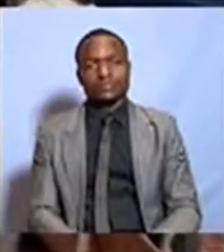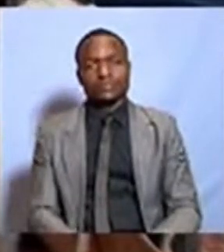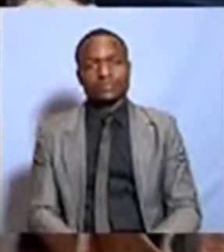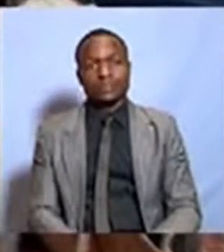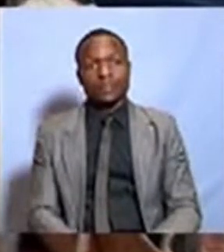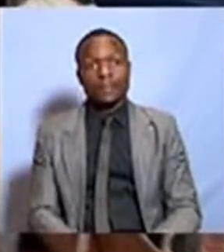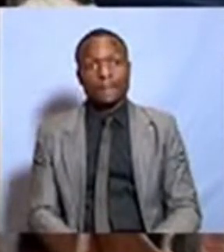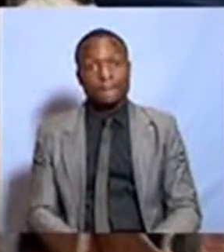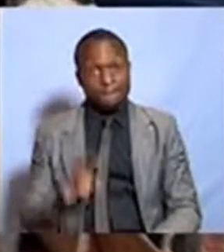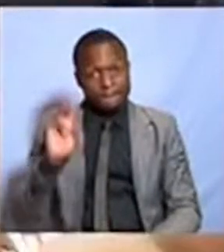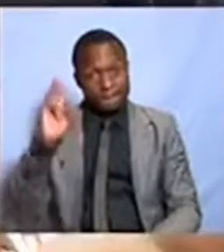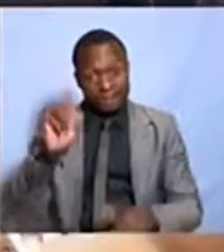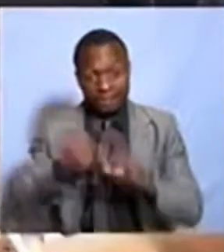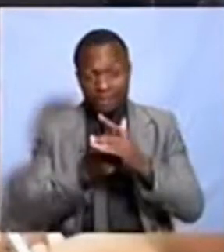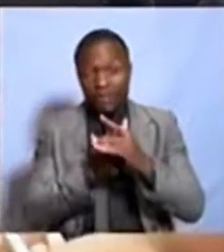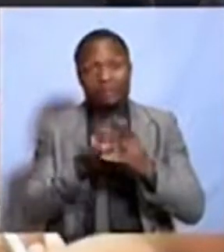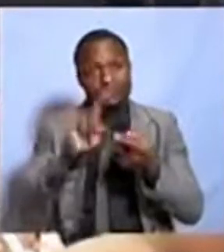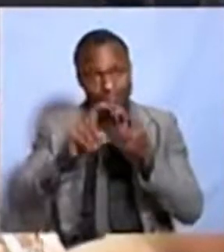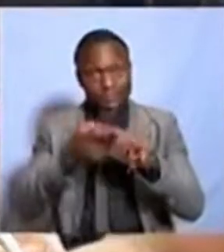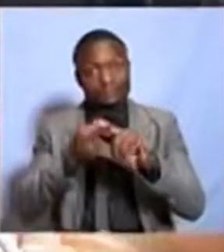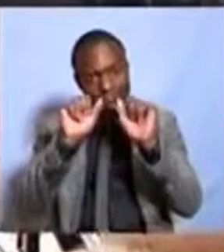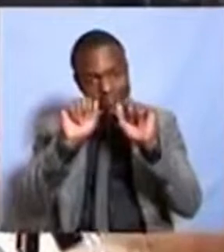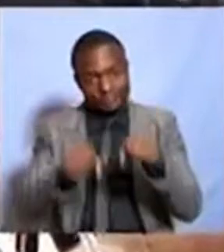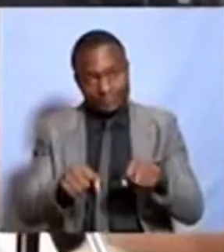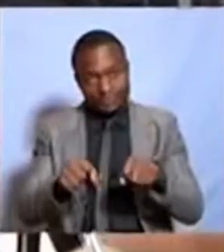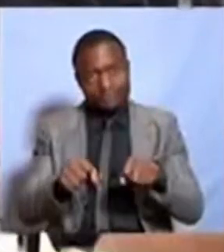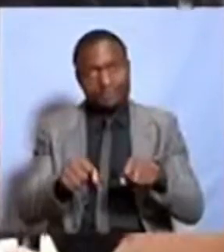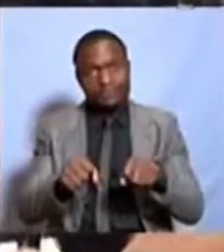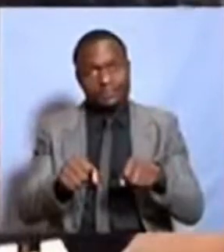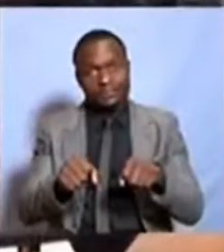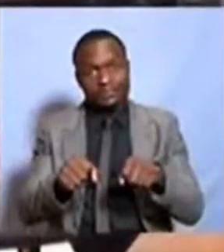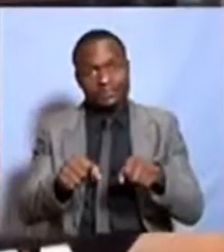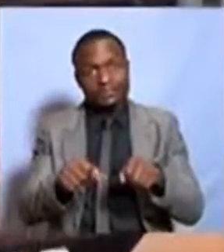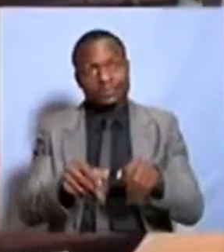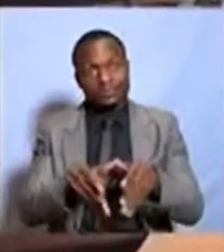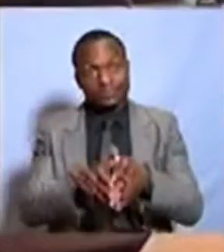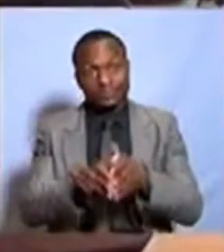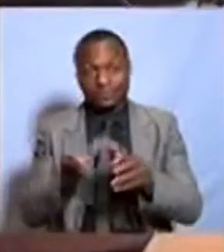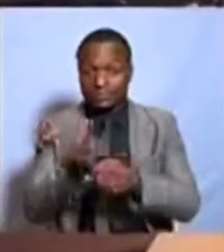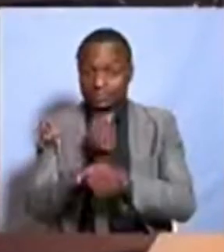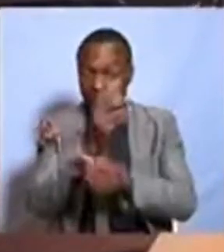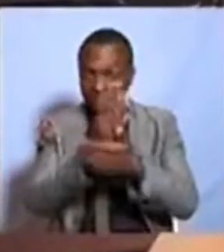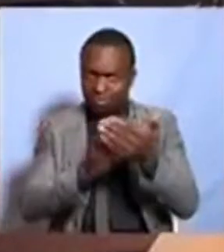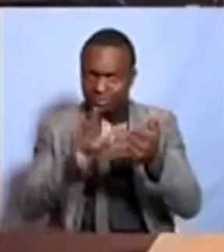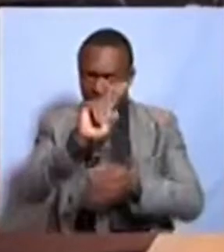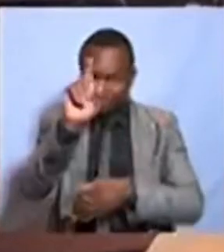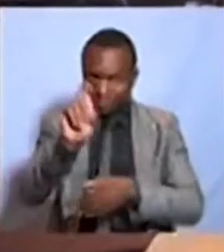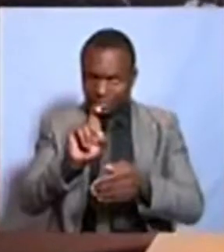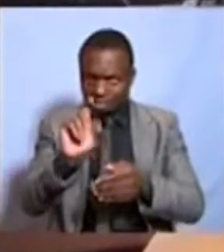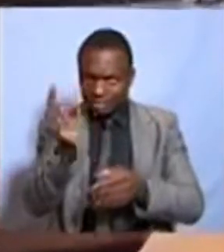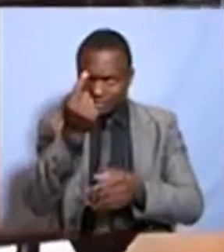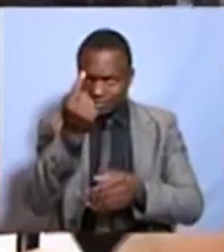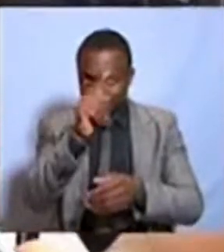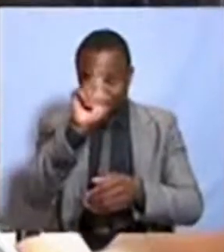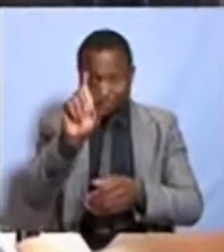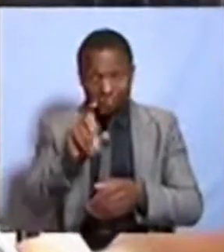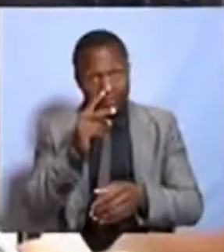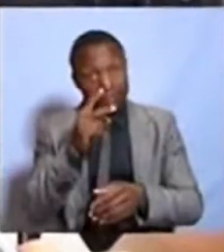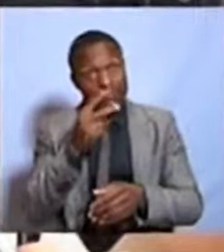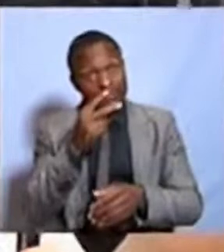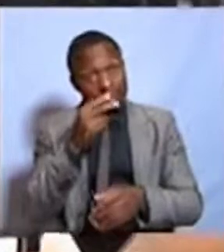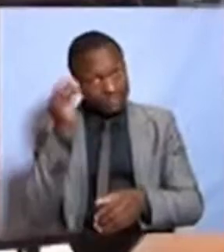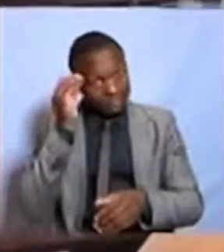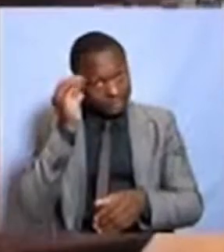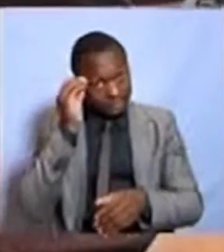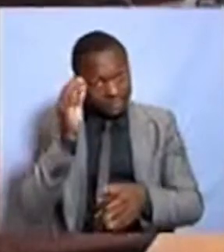I think I'll begin, and then my colleagues can come in where I have left out. So just to get some of the questions, like from the first question, I know that you had asked